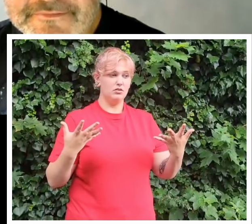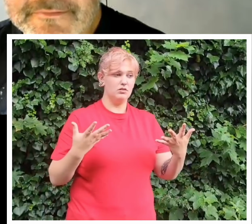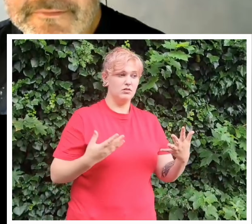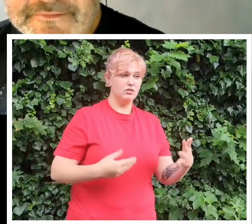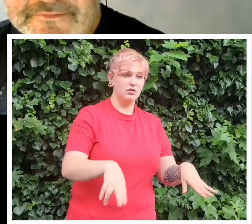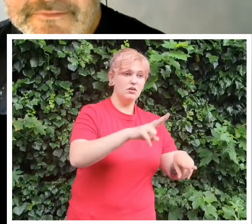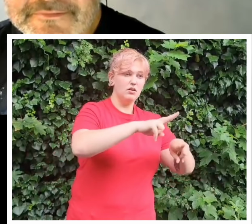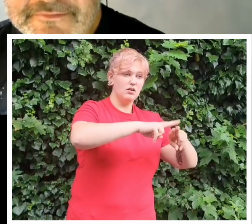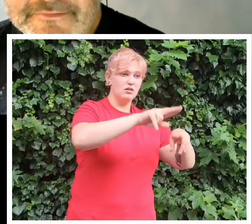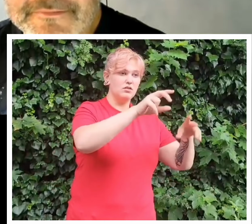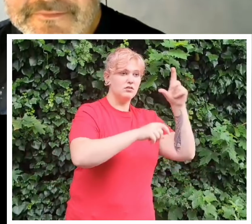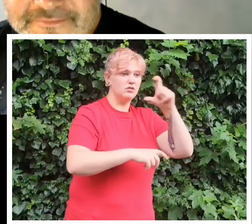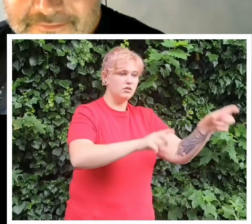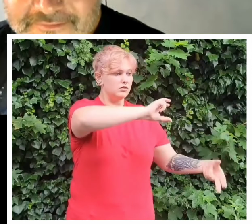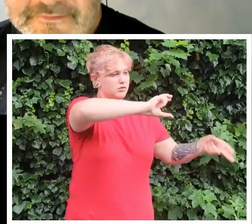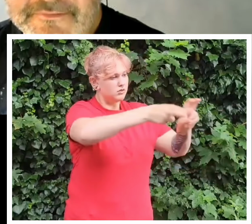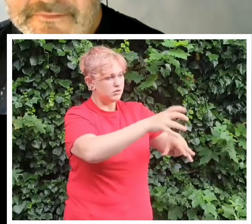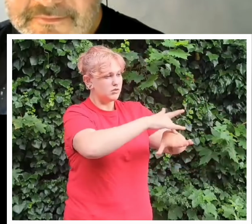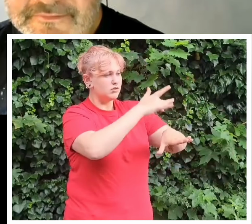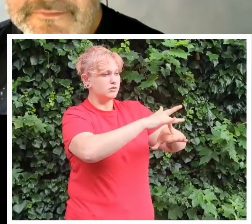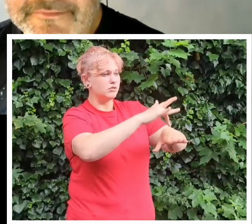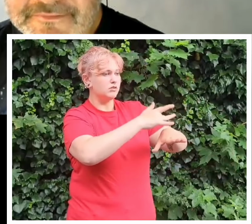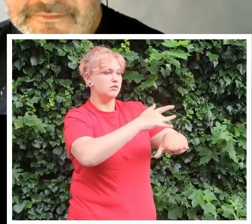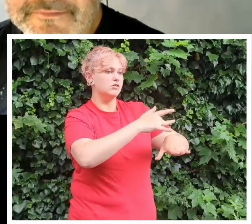the Fly Closed radio show